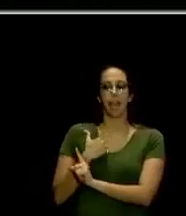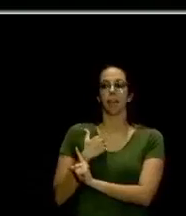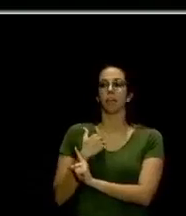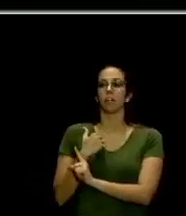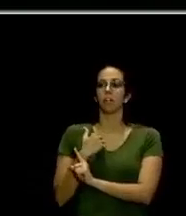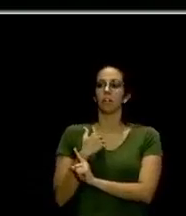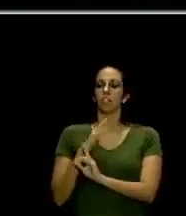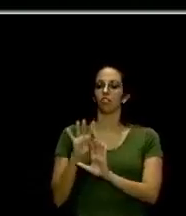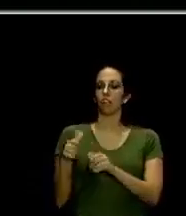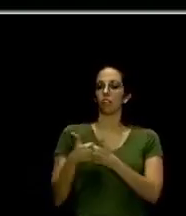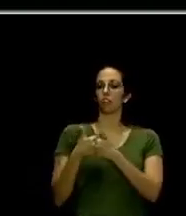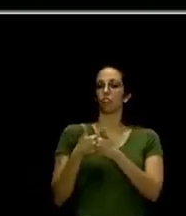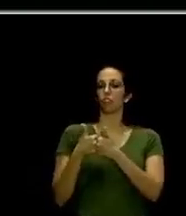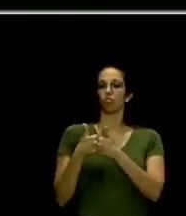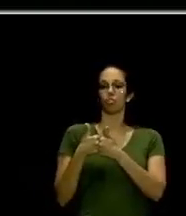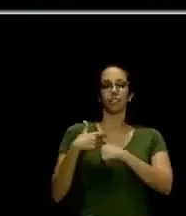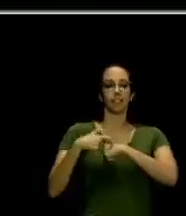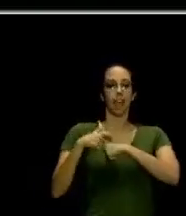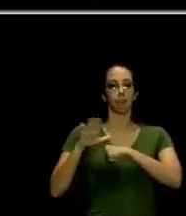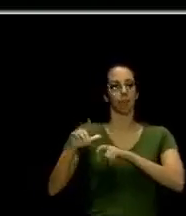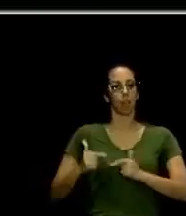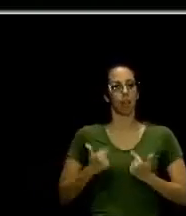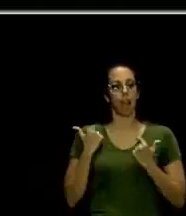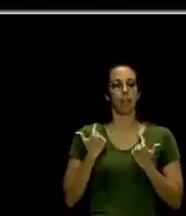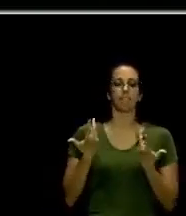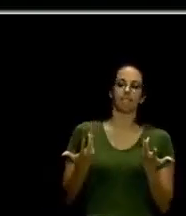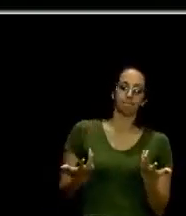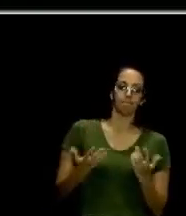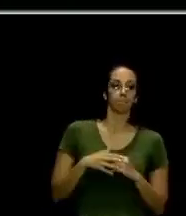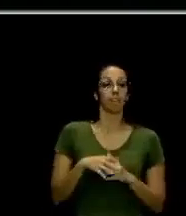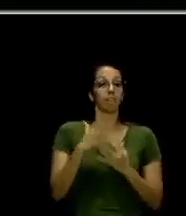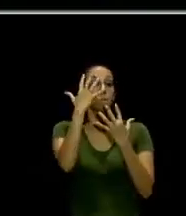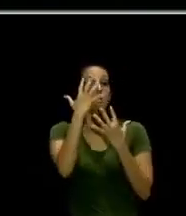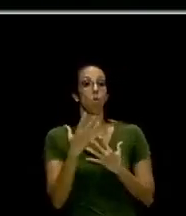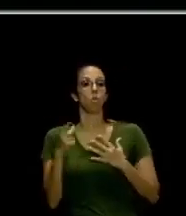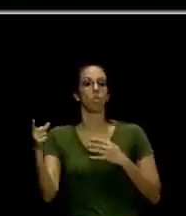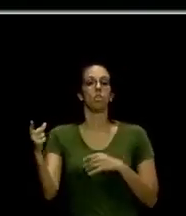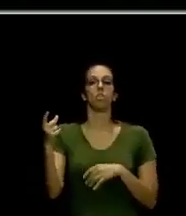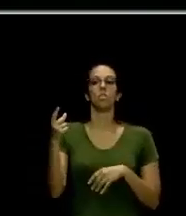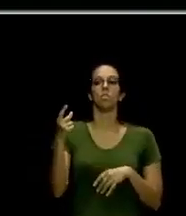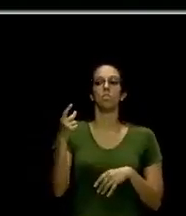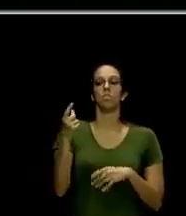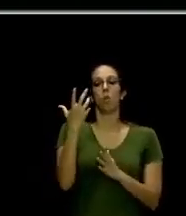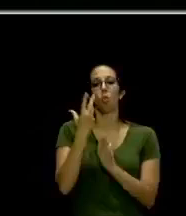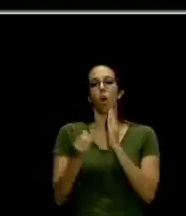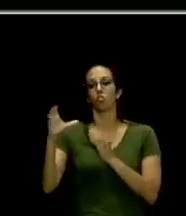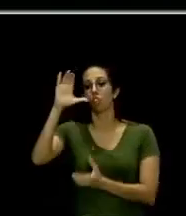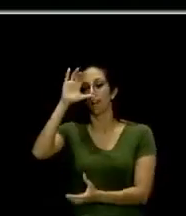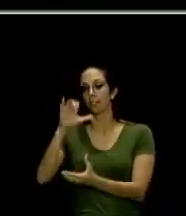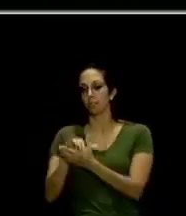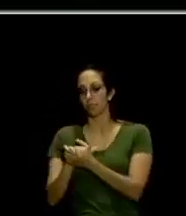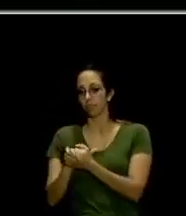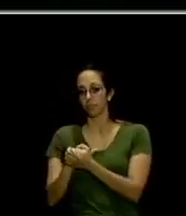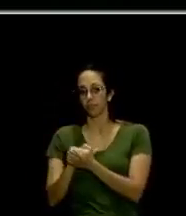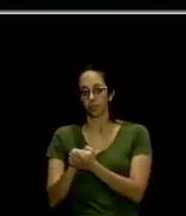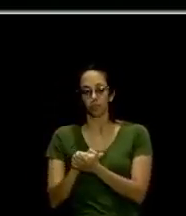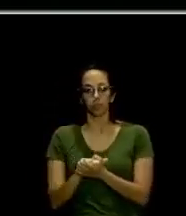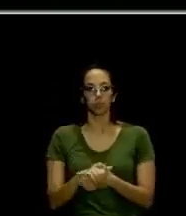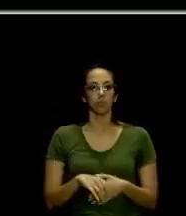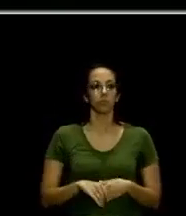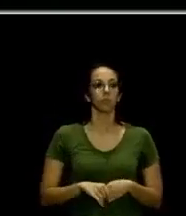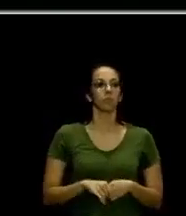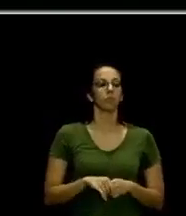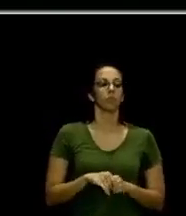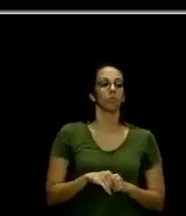very challenging time. She unexpectedly has lost her husband, who she